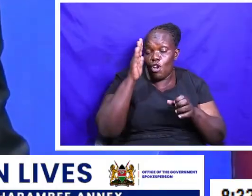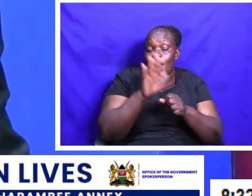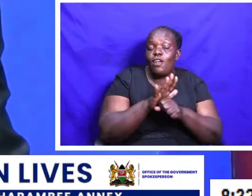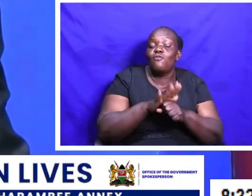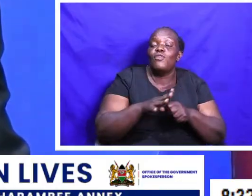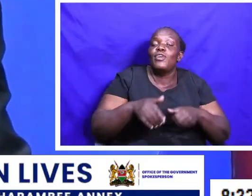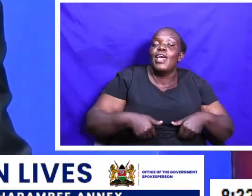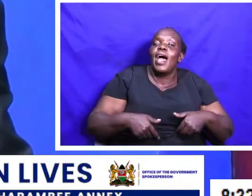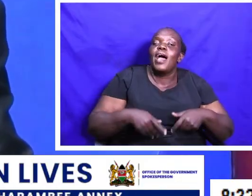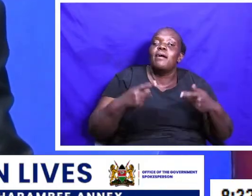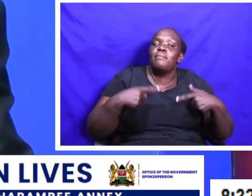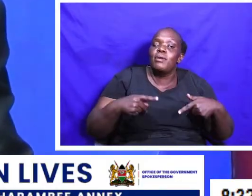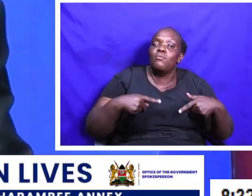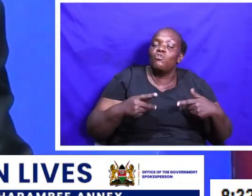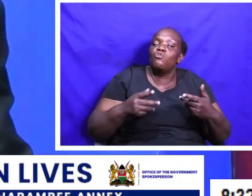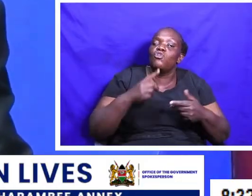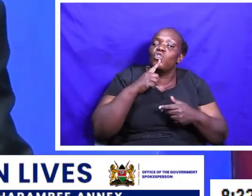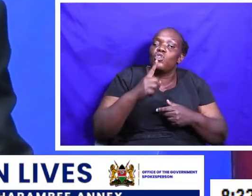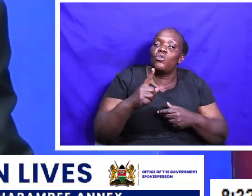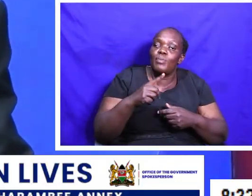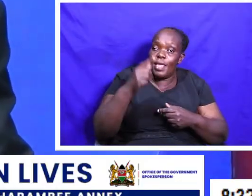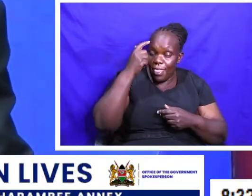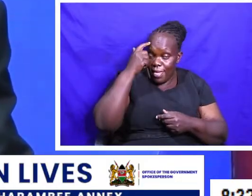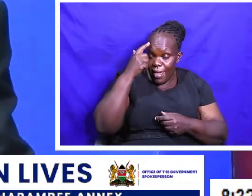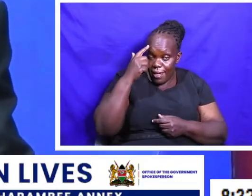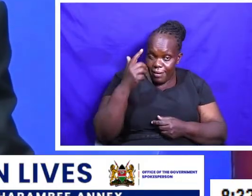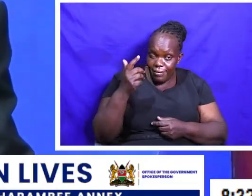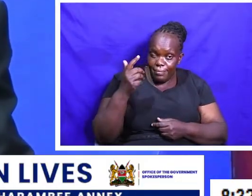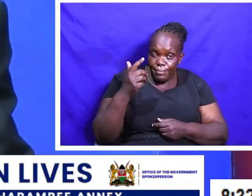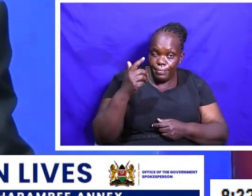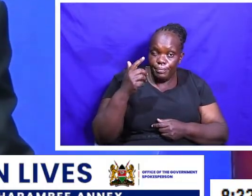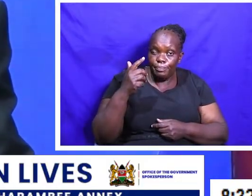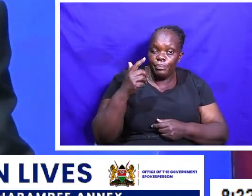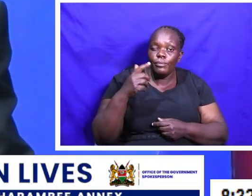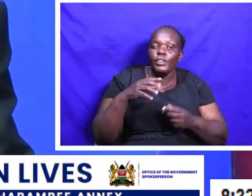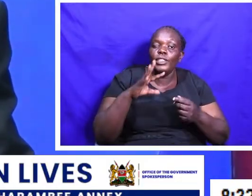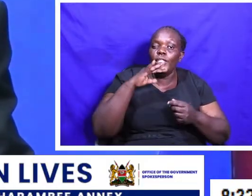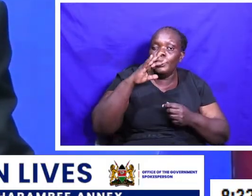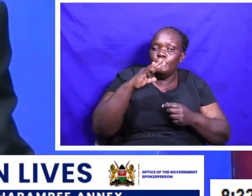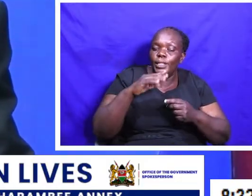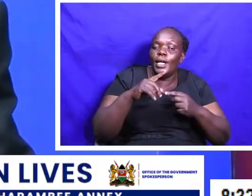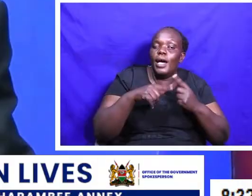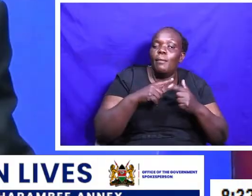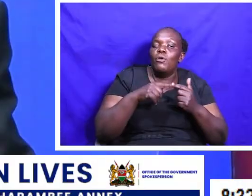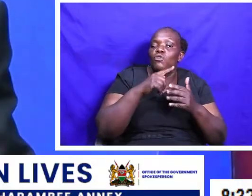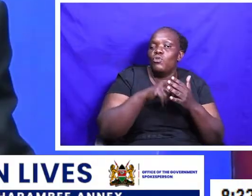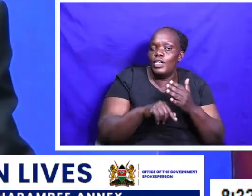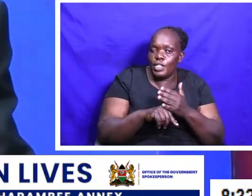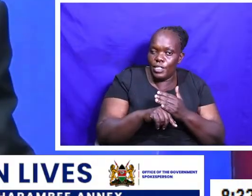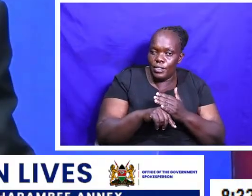of young people there too. Number 7. Yeah. So I think I talked about